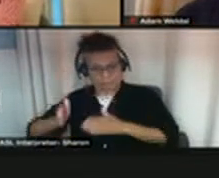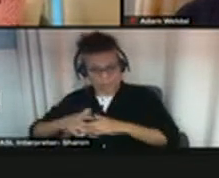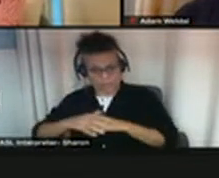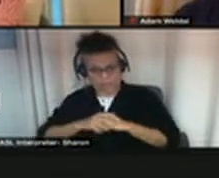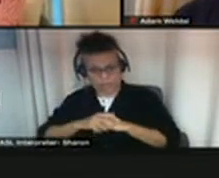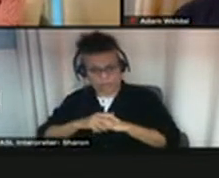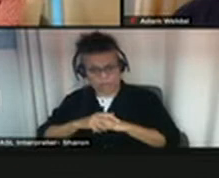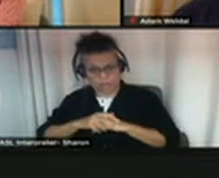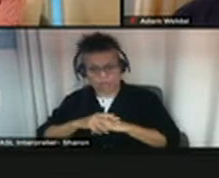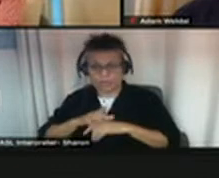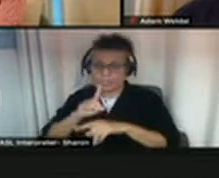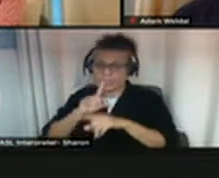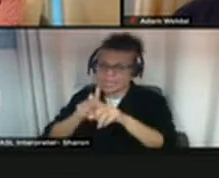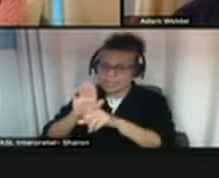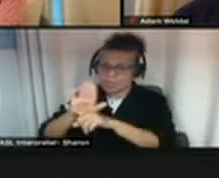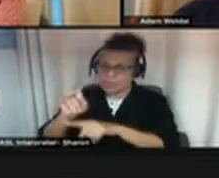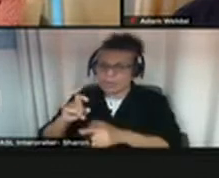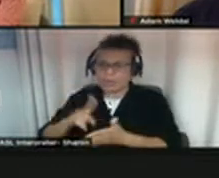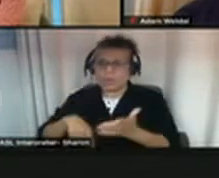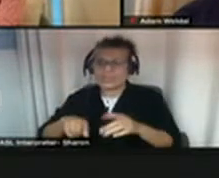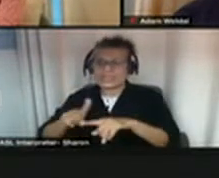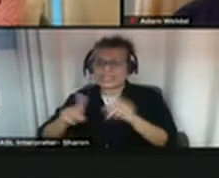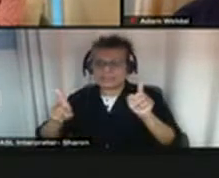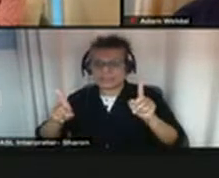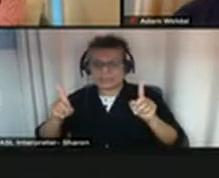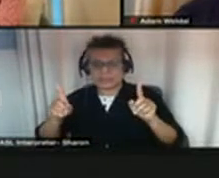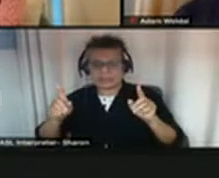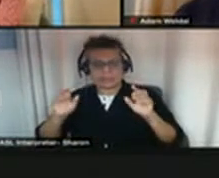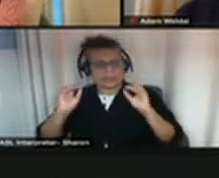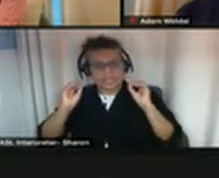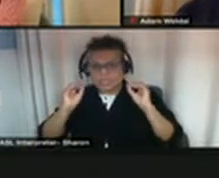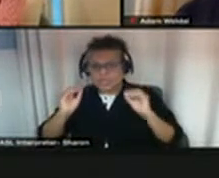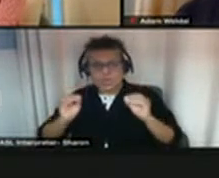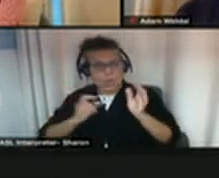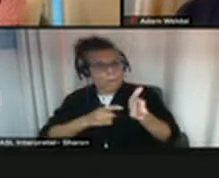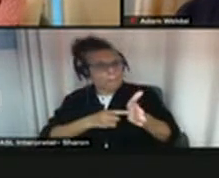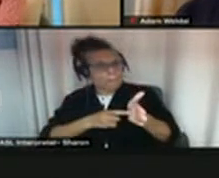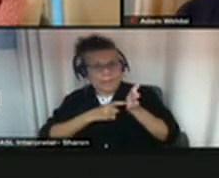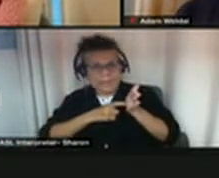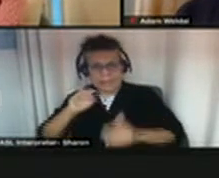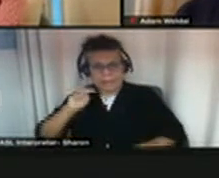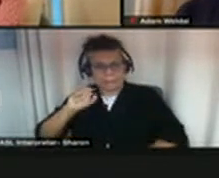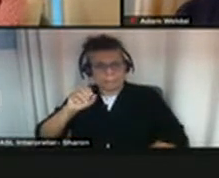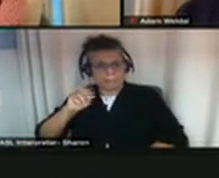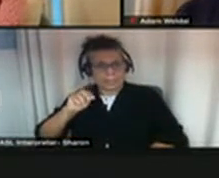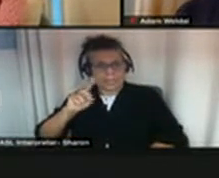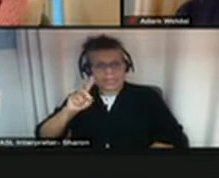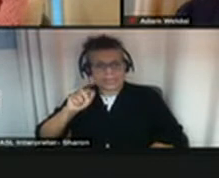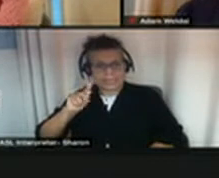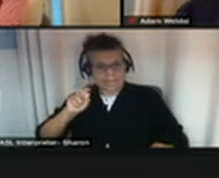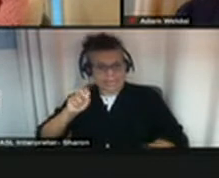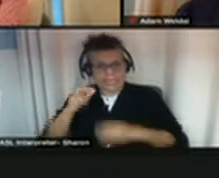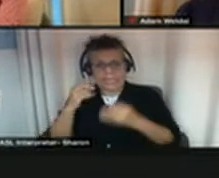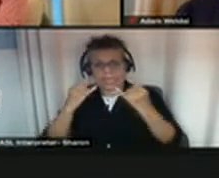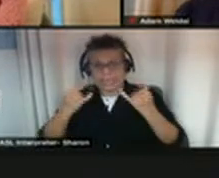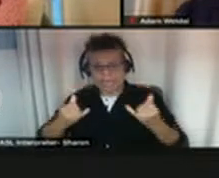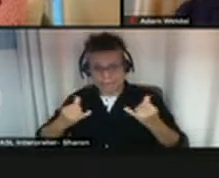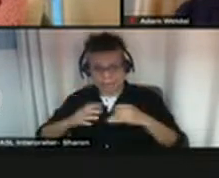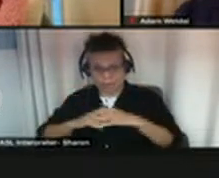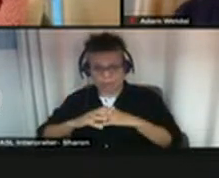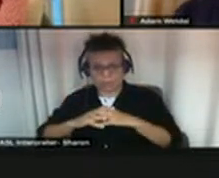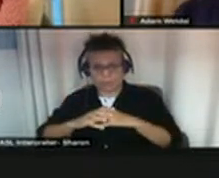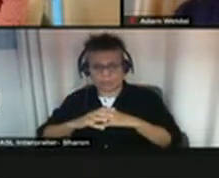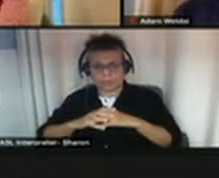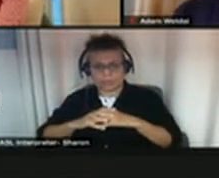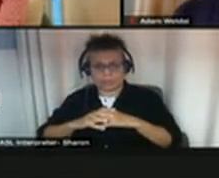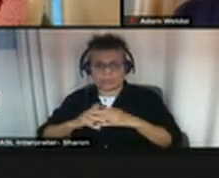So to answer your question, what is the difference? There is no mask mandate at the moment. The